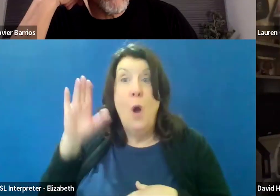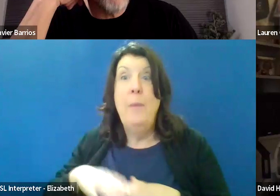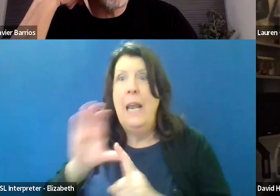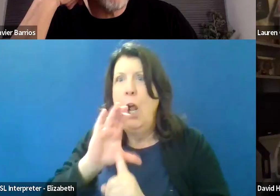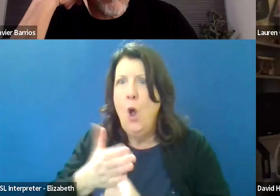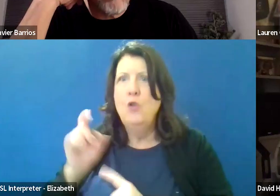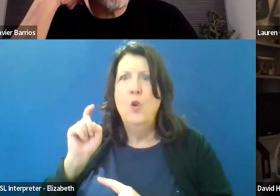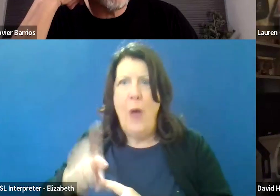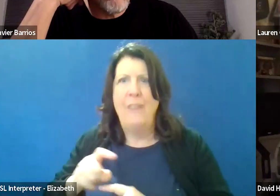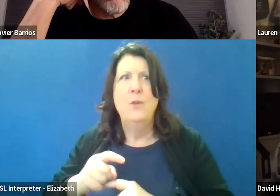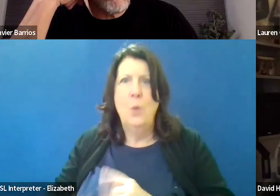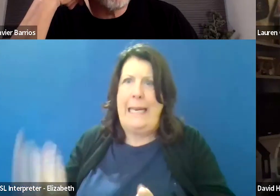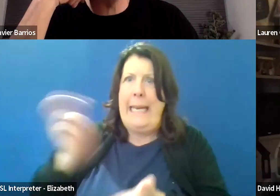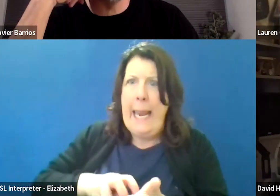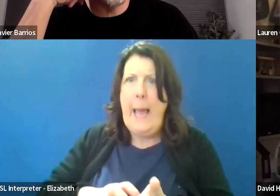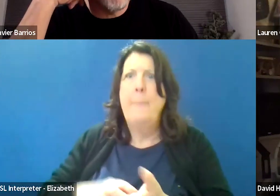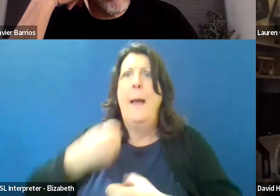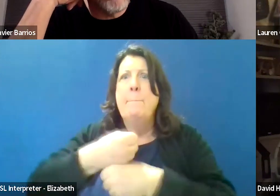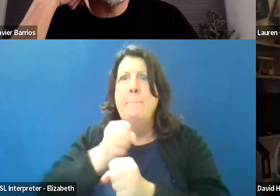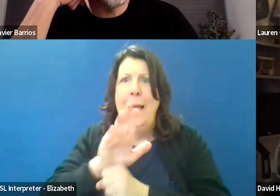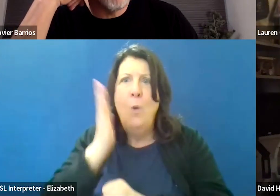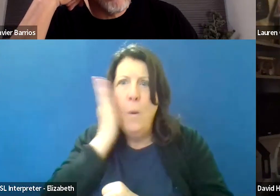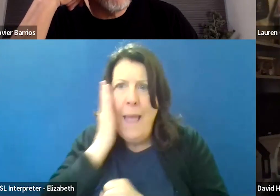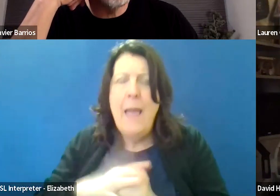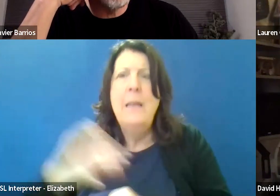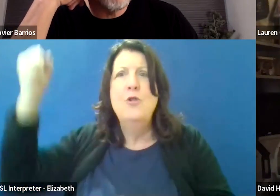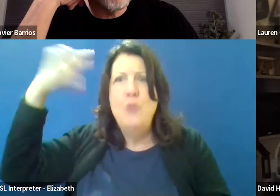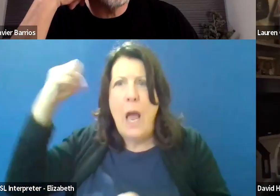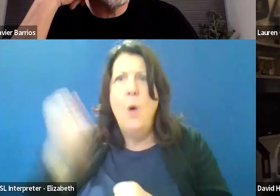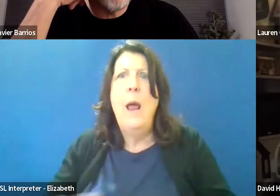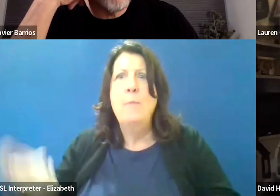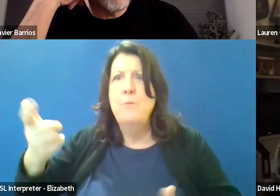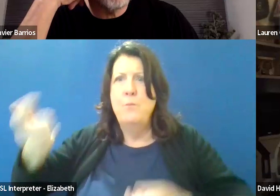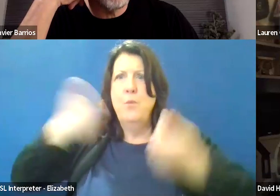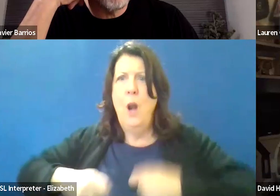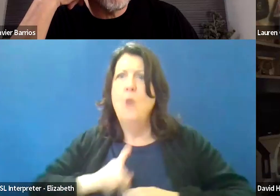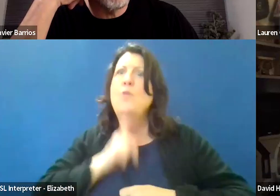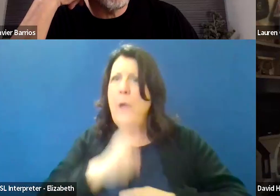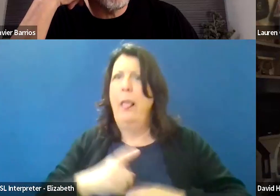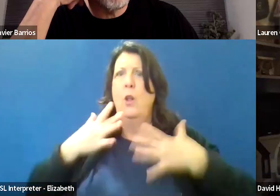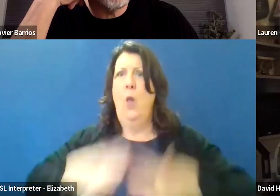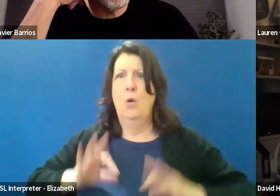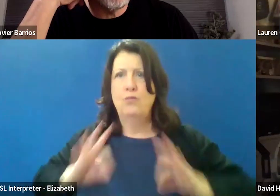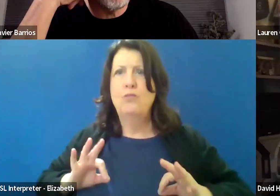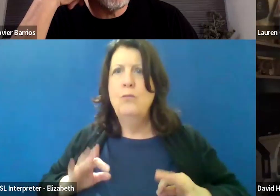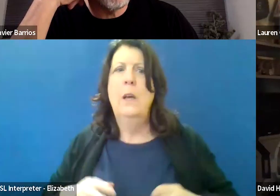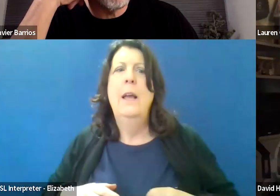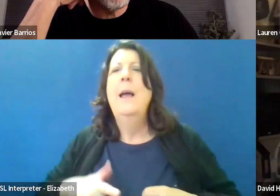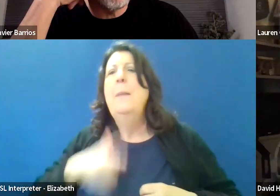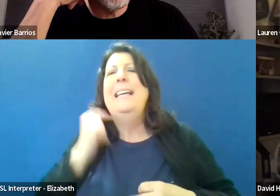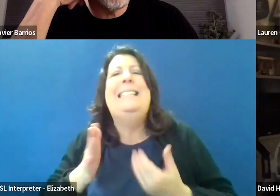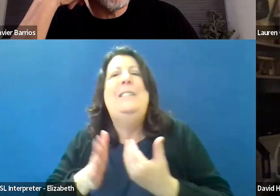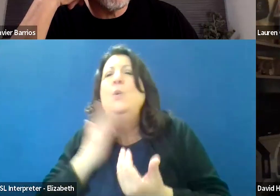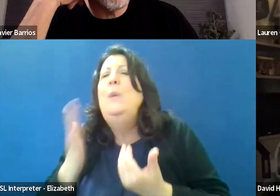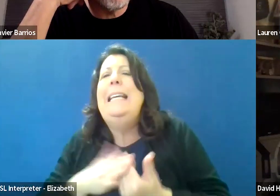put on hard clothes, and shower, put on hard clothes, because I find it's very easy for me as a writer to just sort of like slump around. The thing is, like,